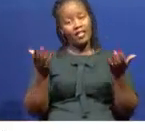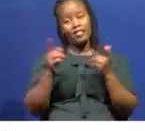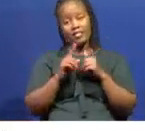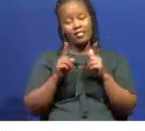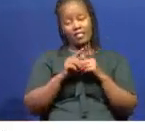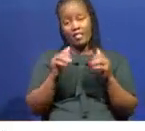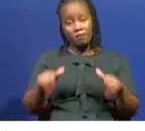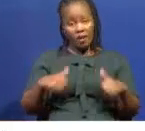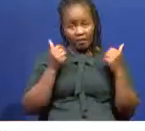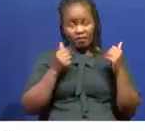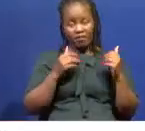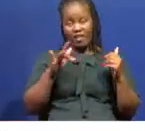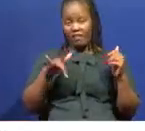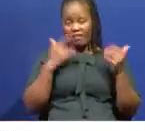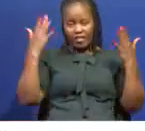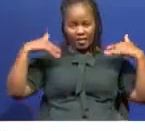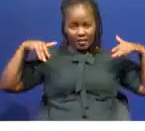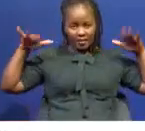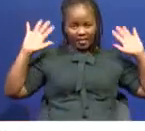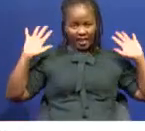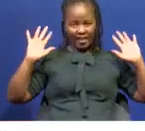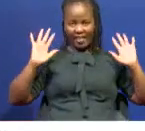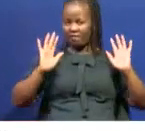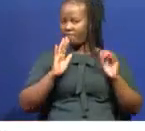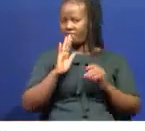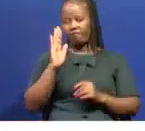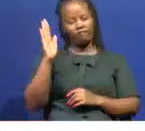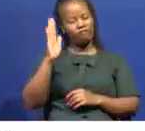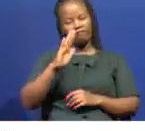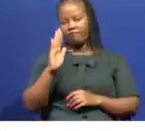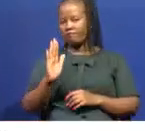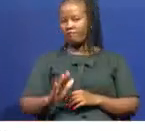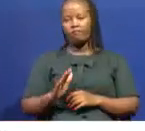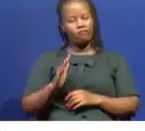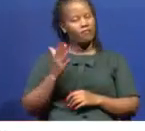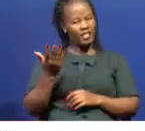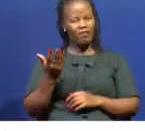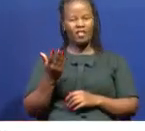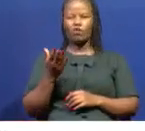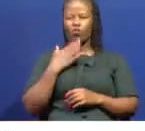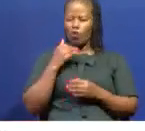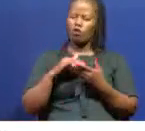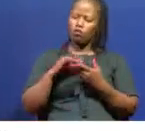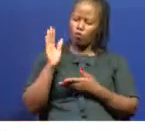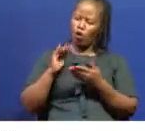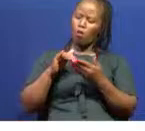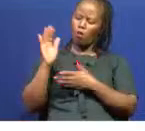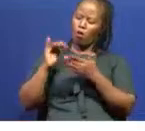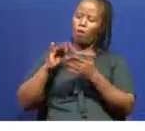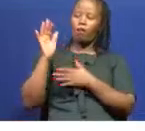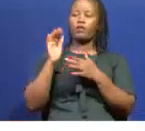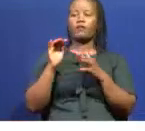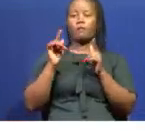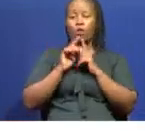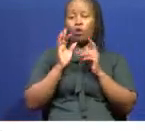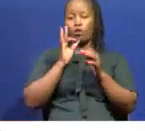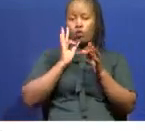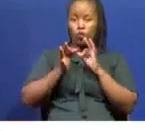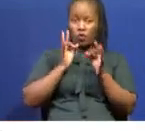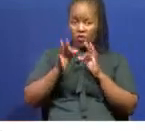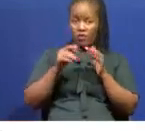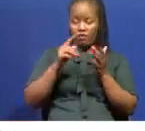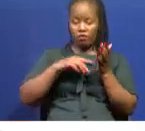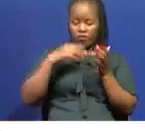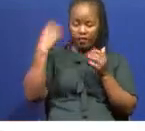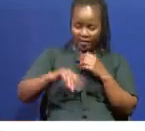way. So golf is like that. It makes you really want more. Even like if you don't make it today, it